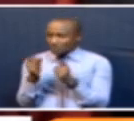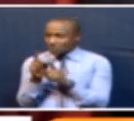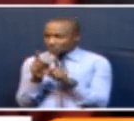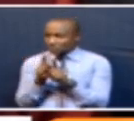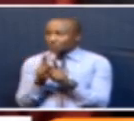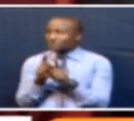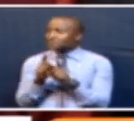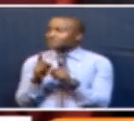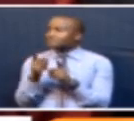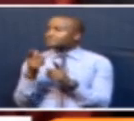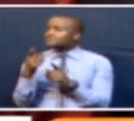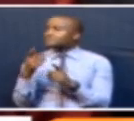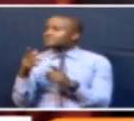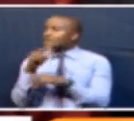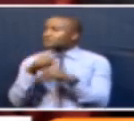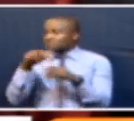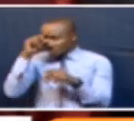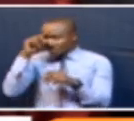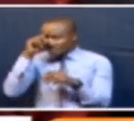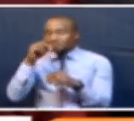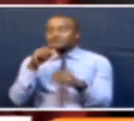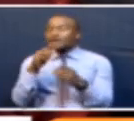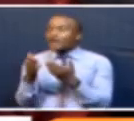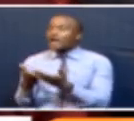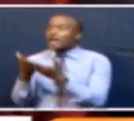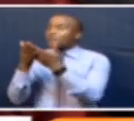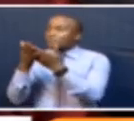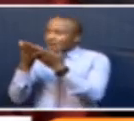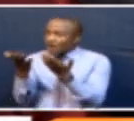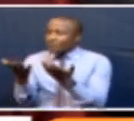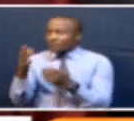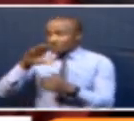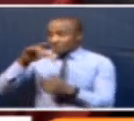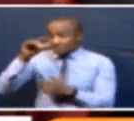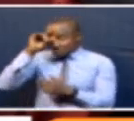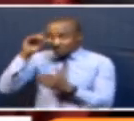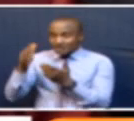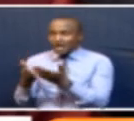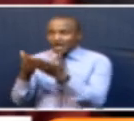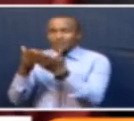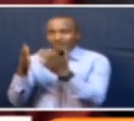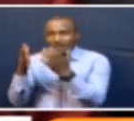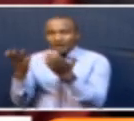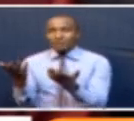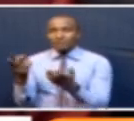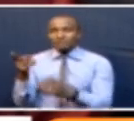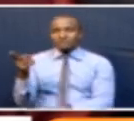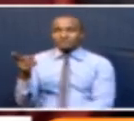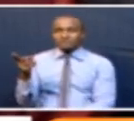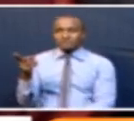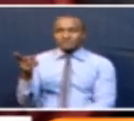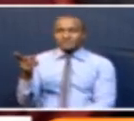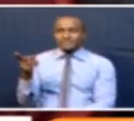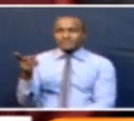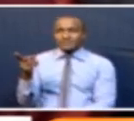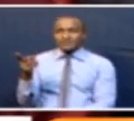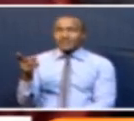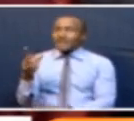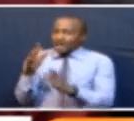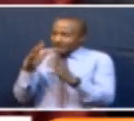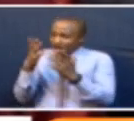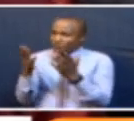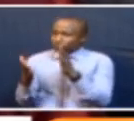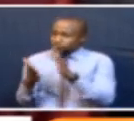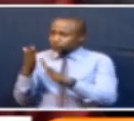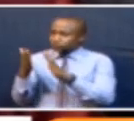the responses from the national government as well as the county government, what kind of help they were able to offer during that disaster and how quickly